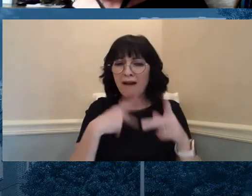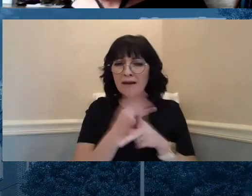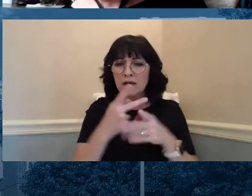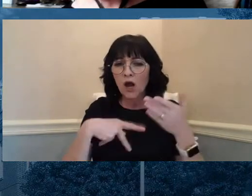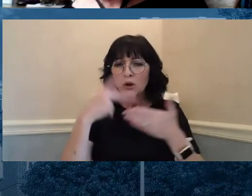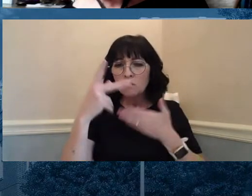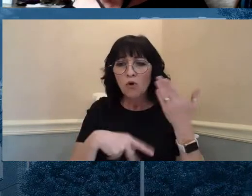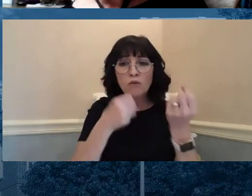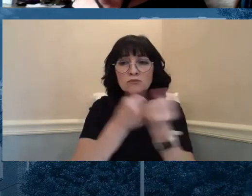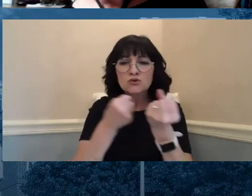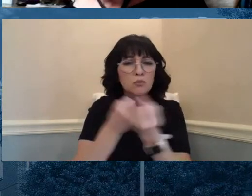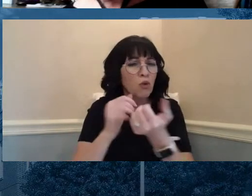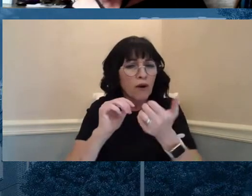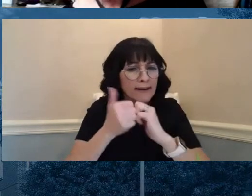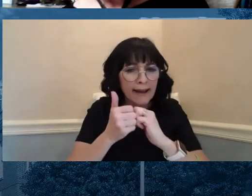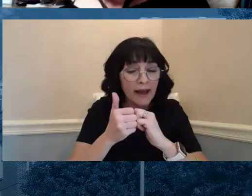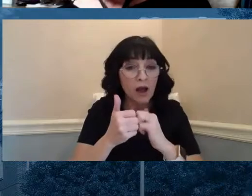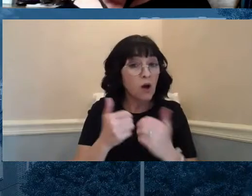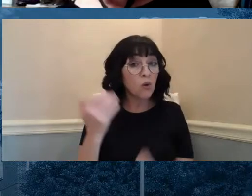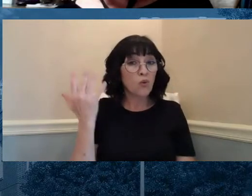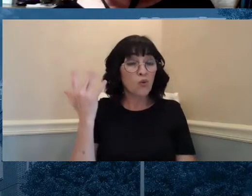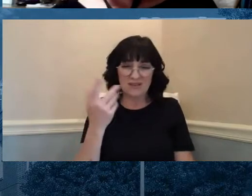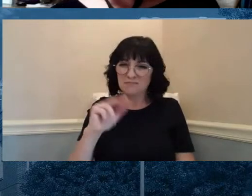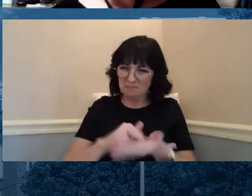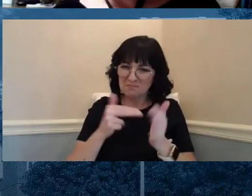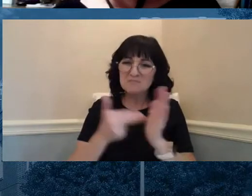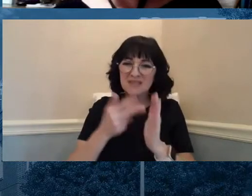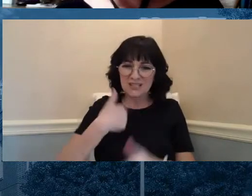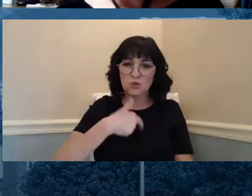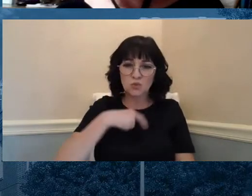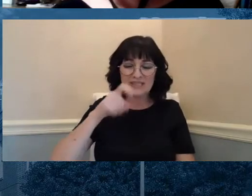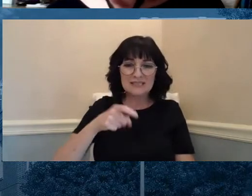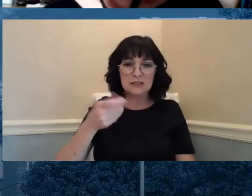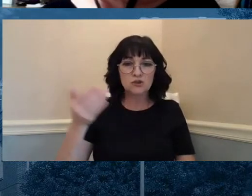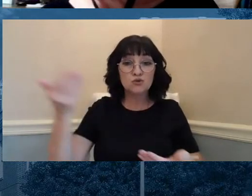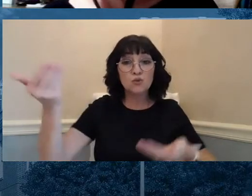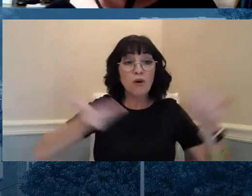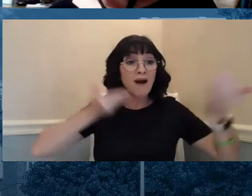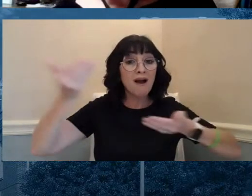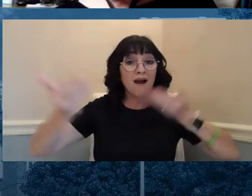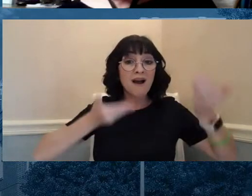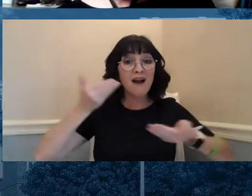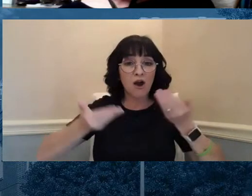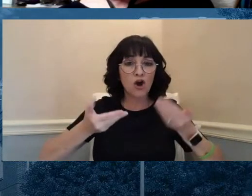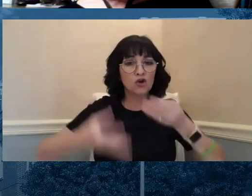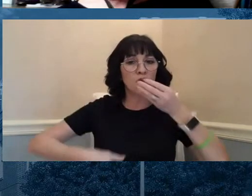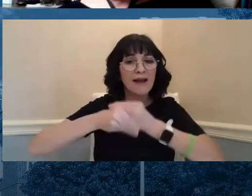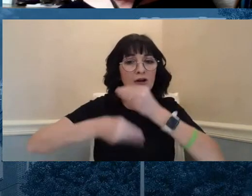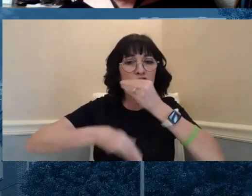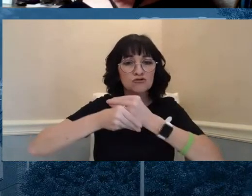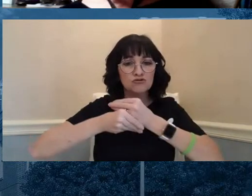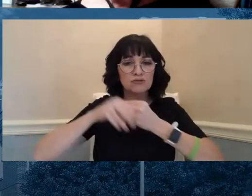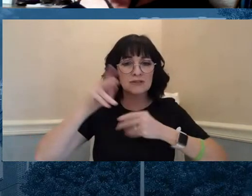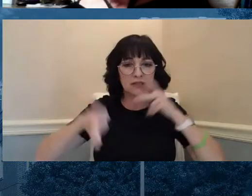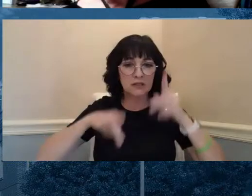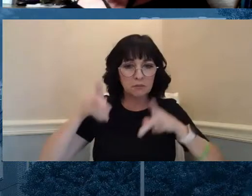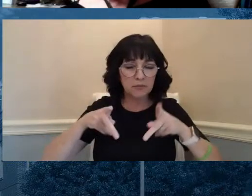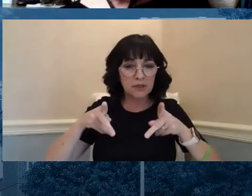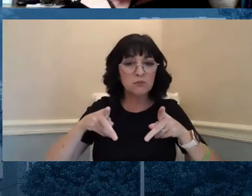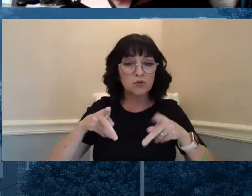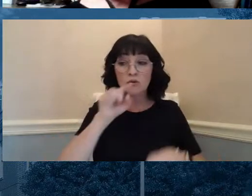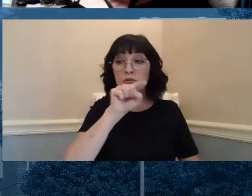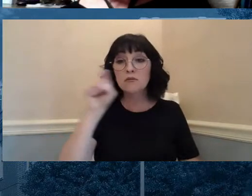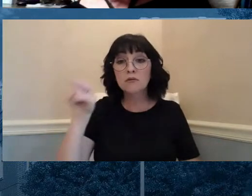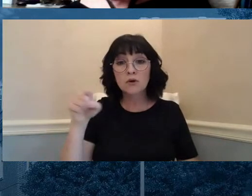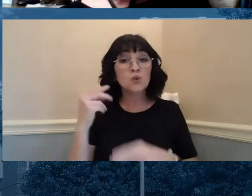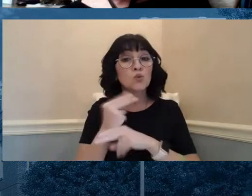through providing extra people to help. We will be hiring high dosage tutoring groups at